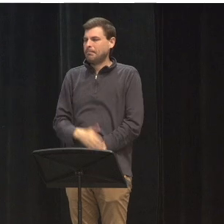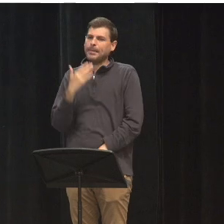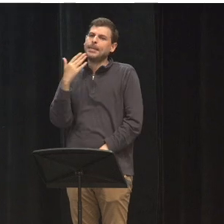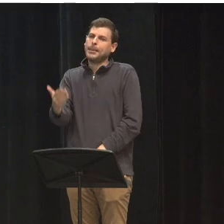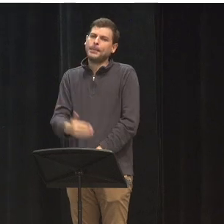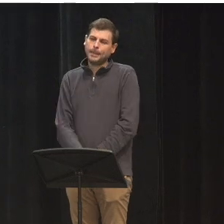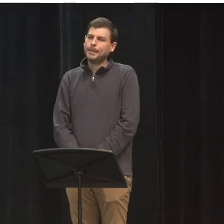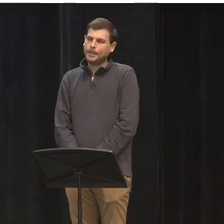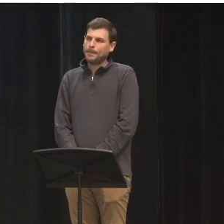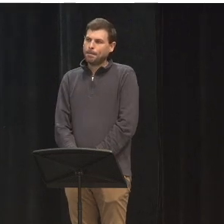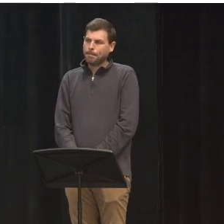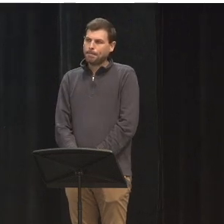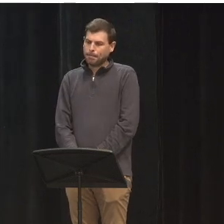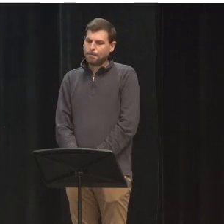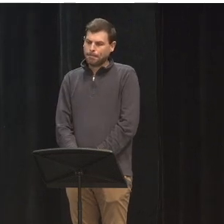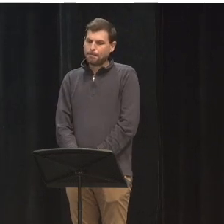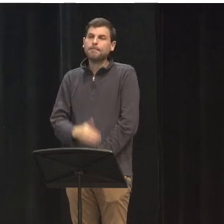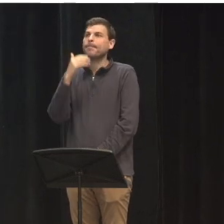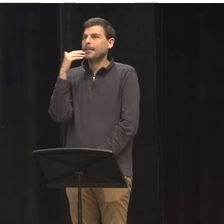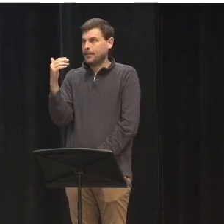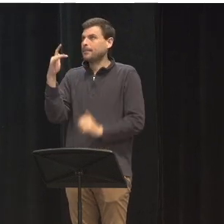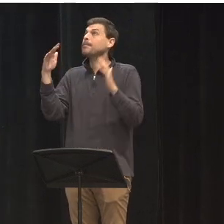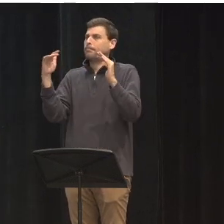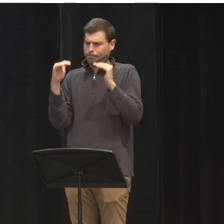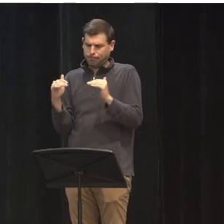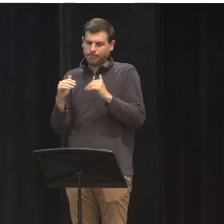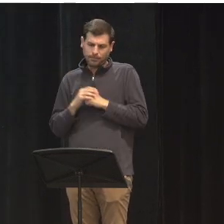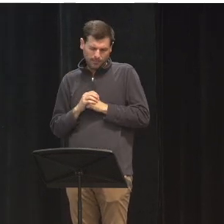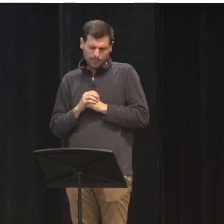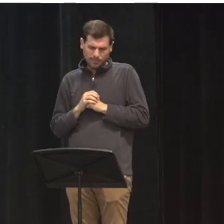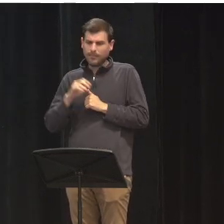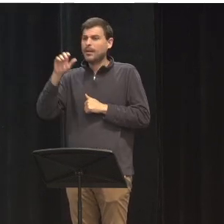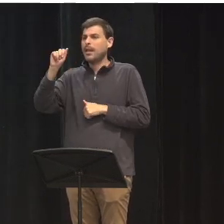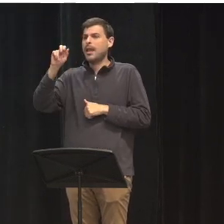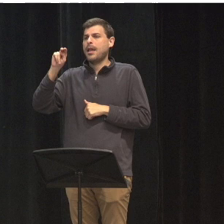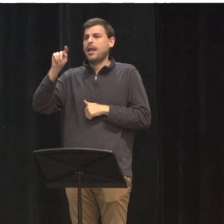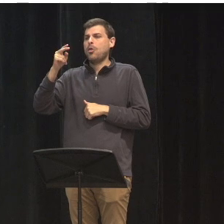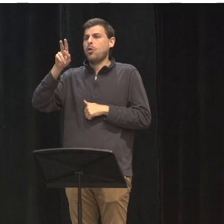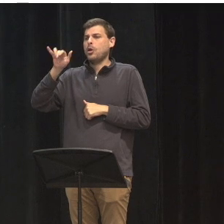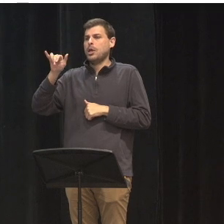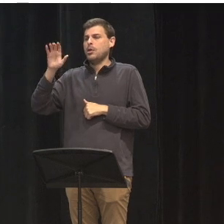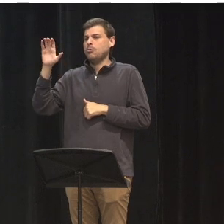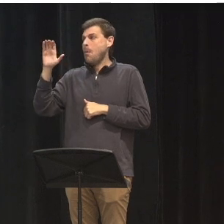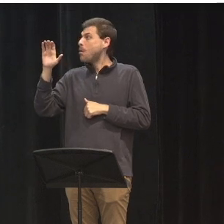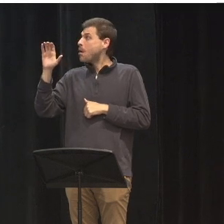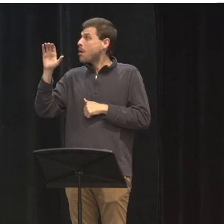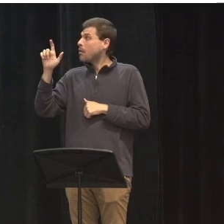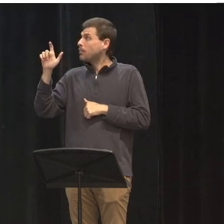Thank you. Thank you. Let's go to Anthony Coppola, also